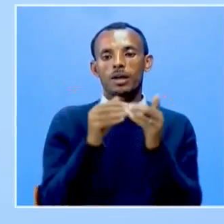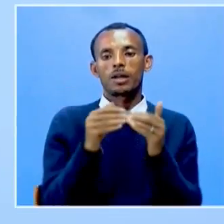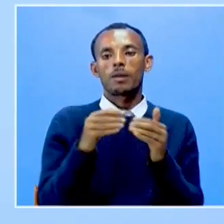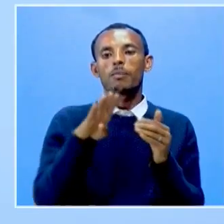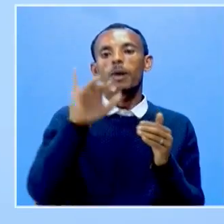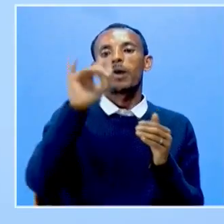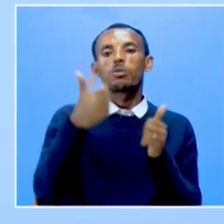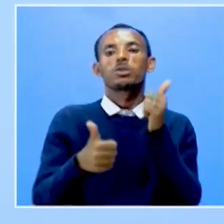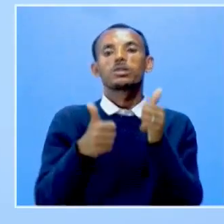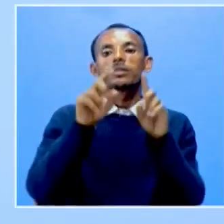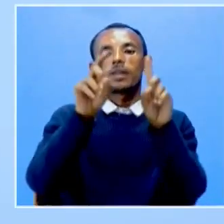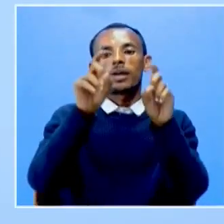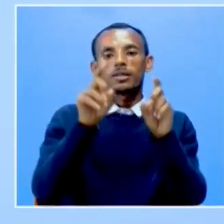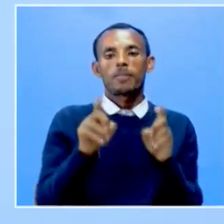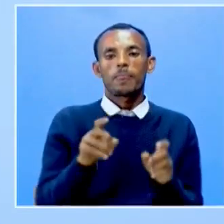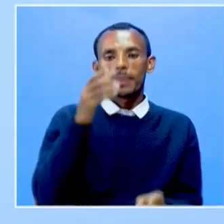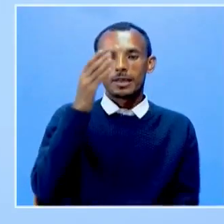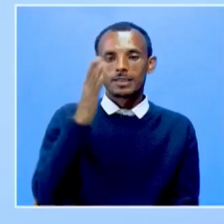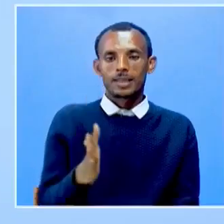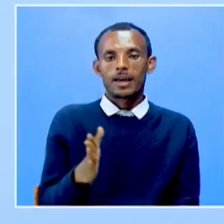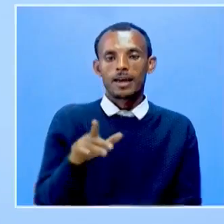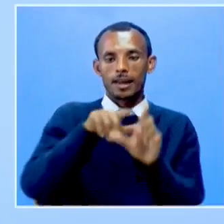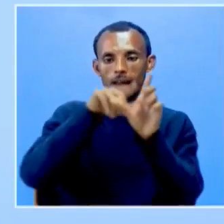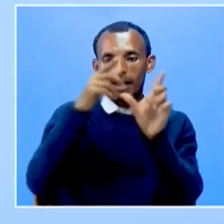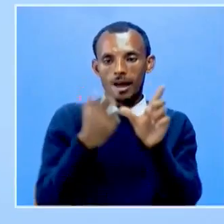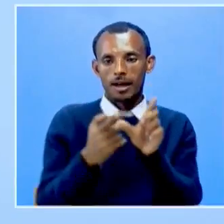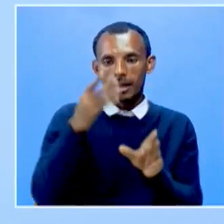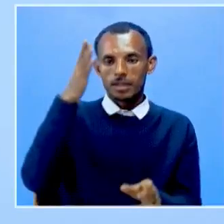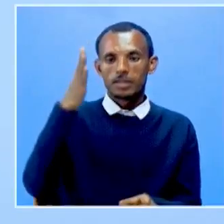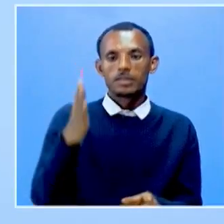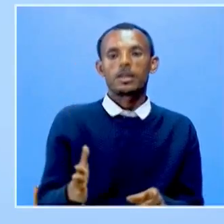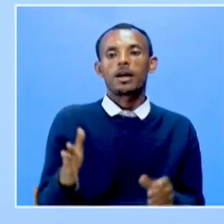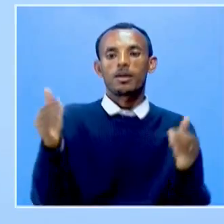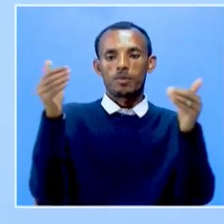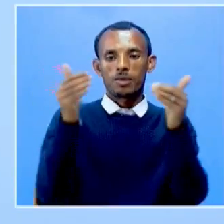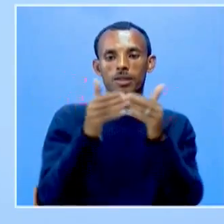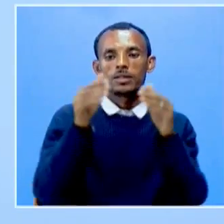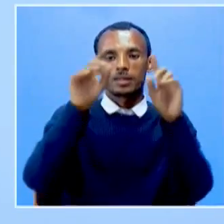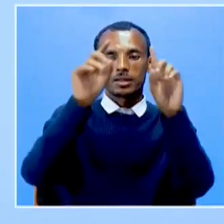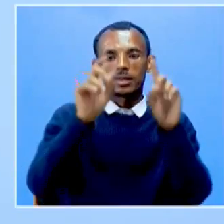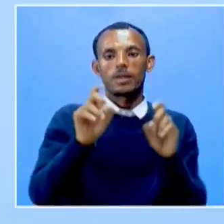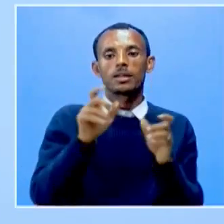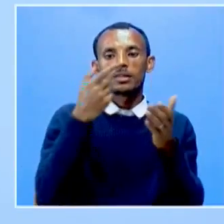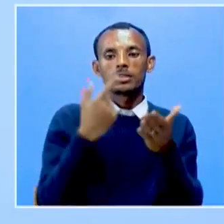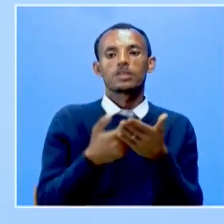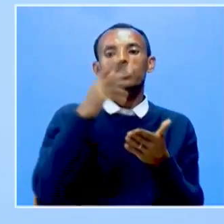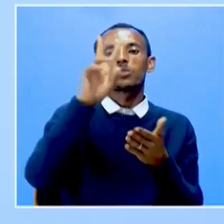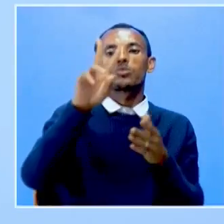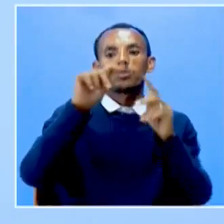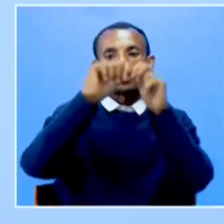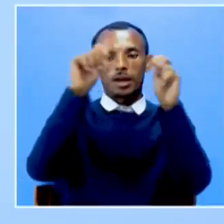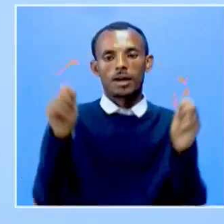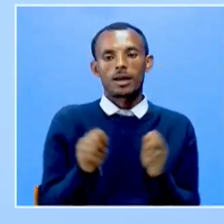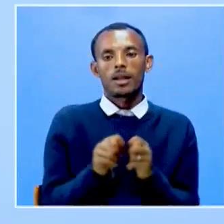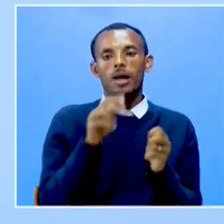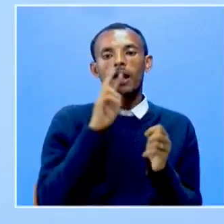test? Side angle side congruency test. These two triangles are